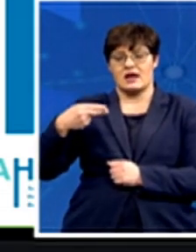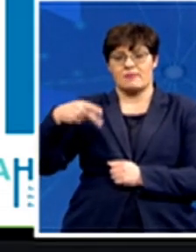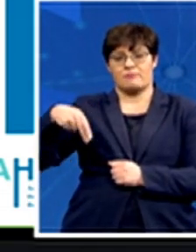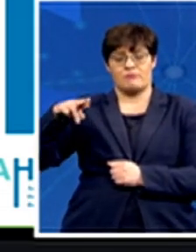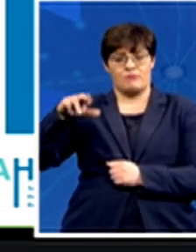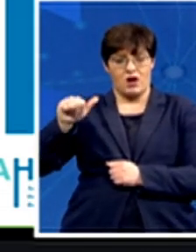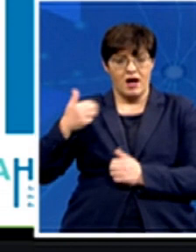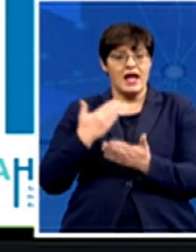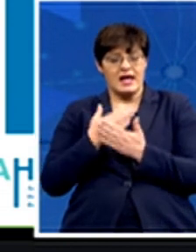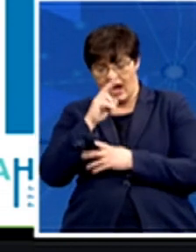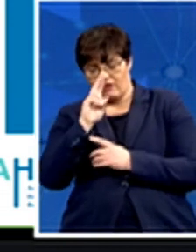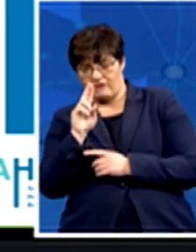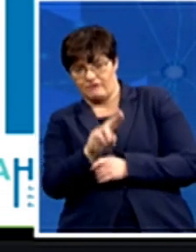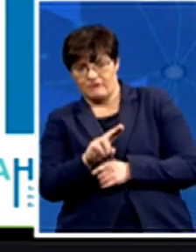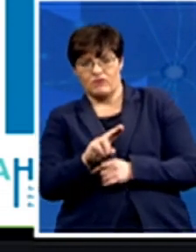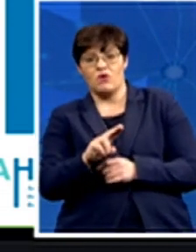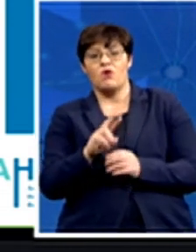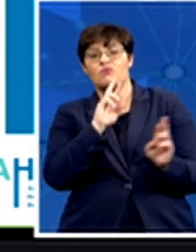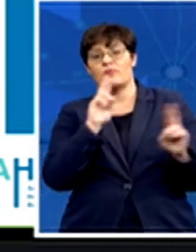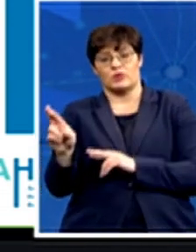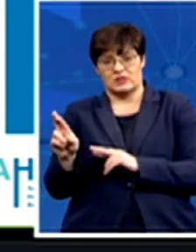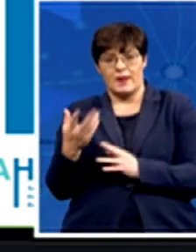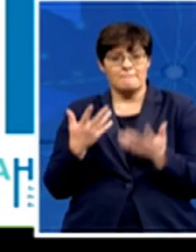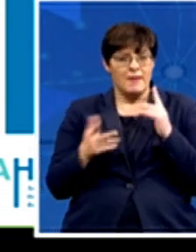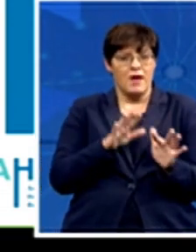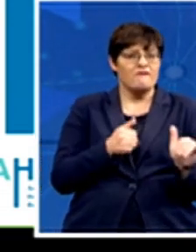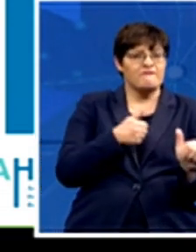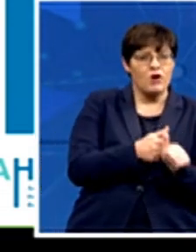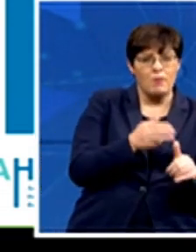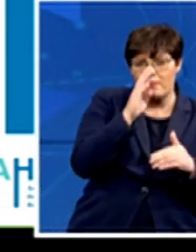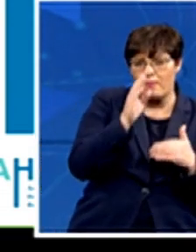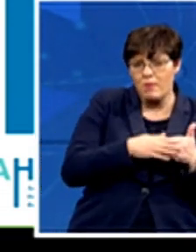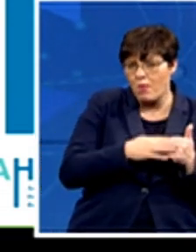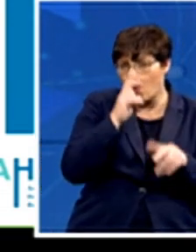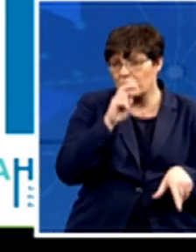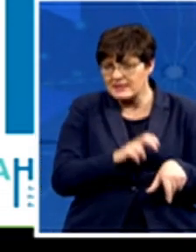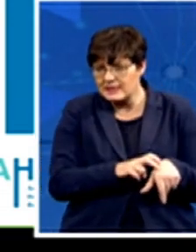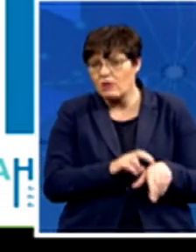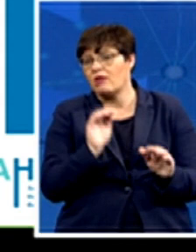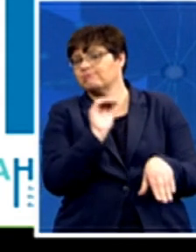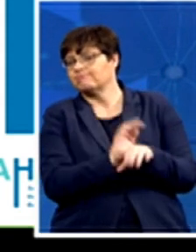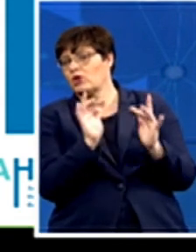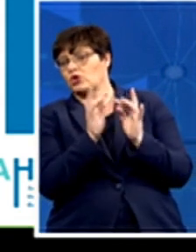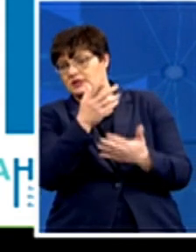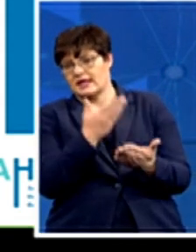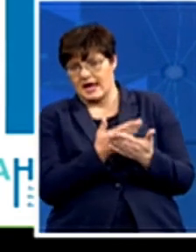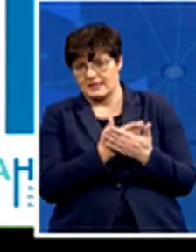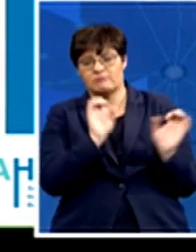there's a need maybe for follow-up information that we receive, then we amend, and then we capture and inspect the data.